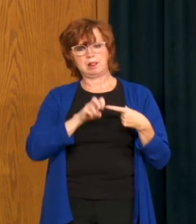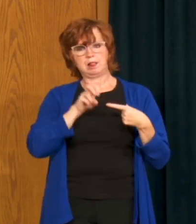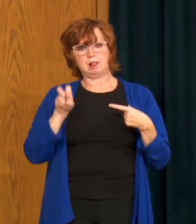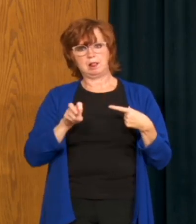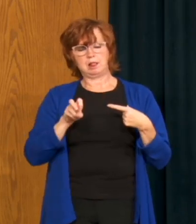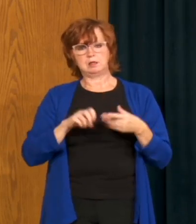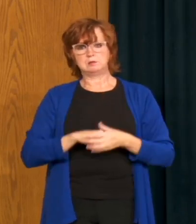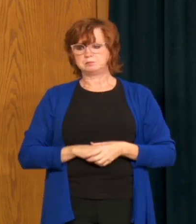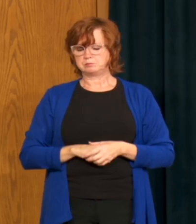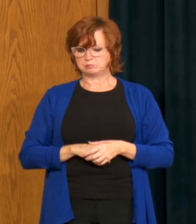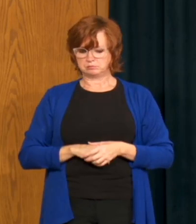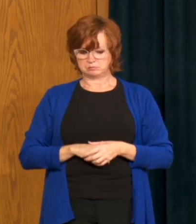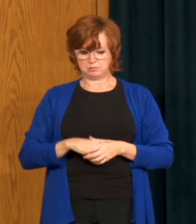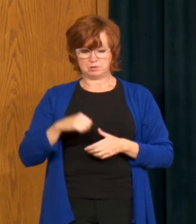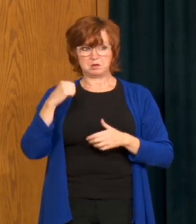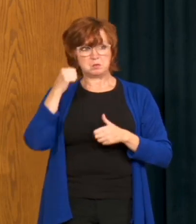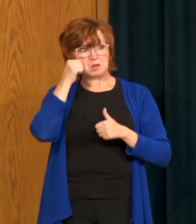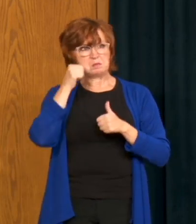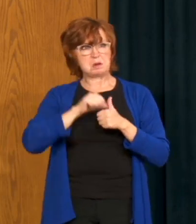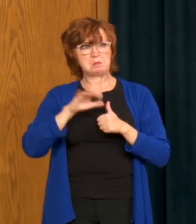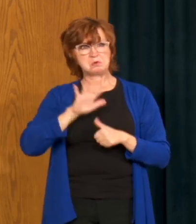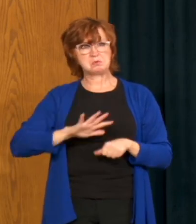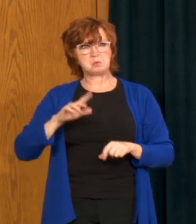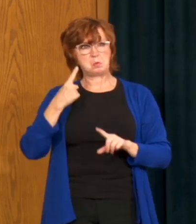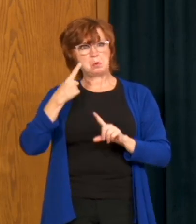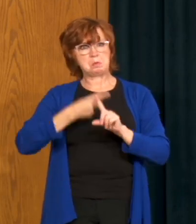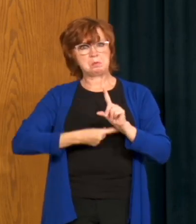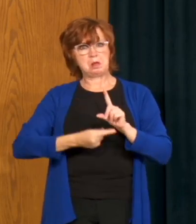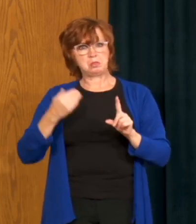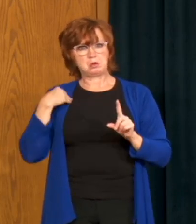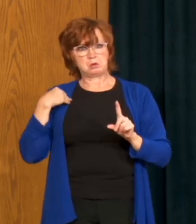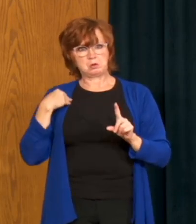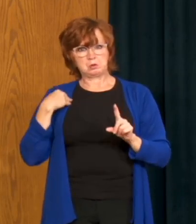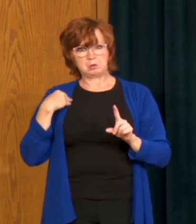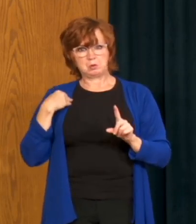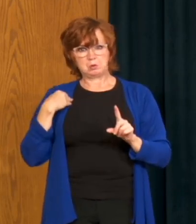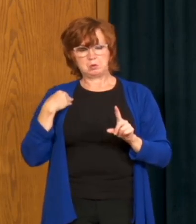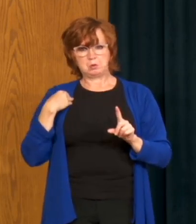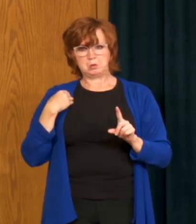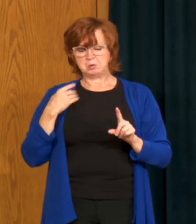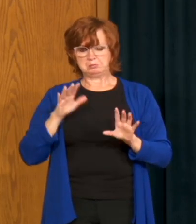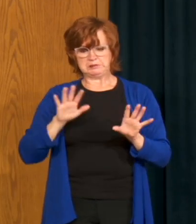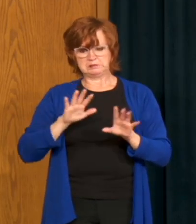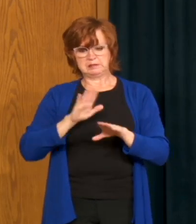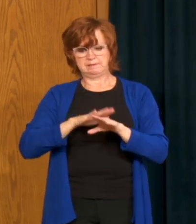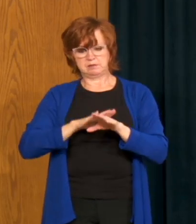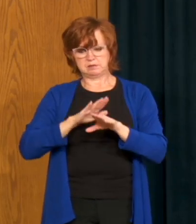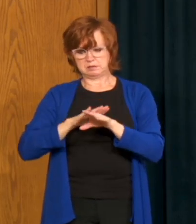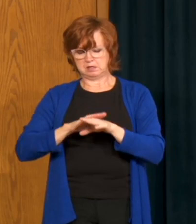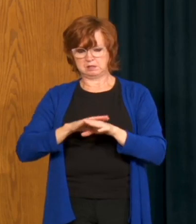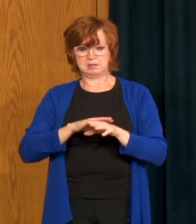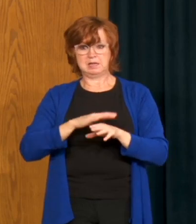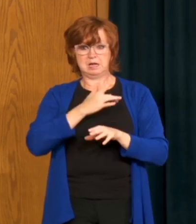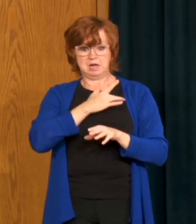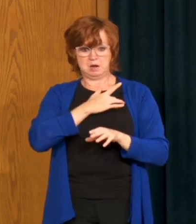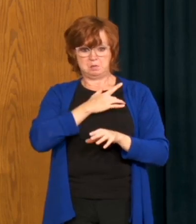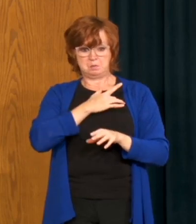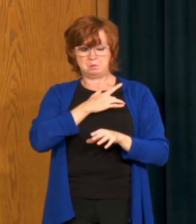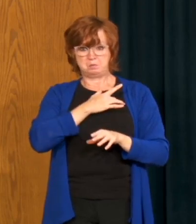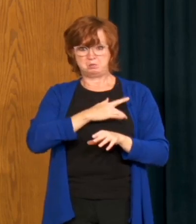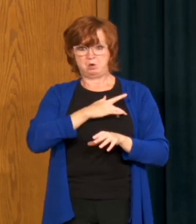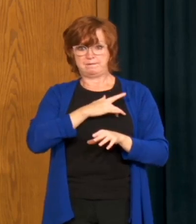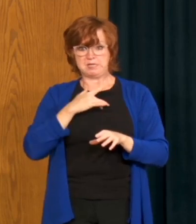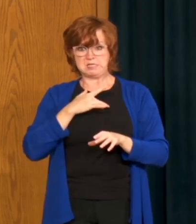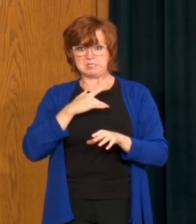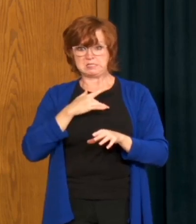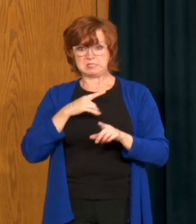about a month ago we were really cautious about. We were not recommending interprovincial travel. Now it's permissible. The message still is, enjoy summers closer to home,